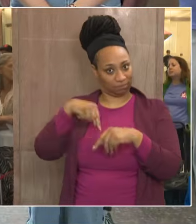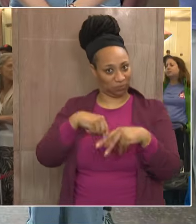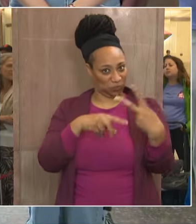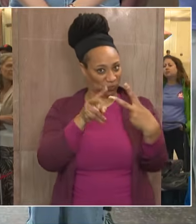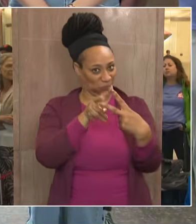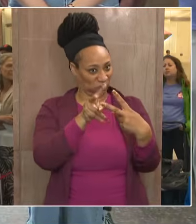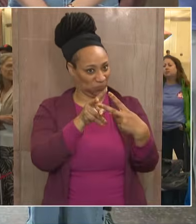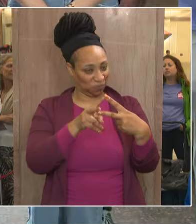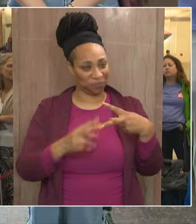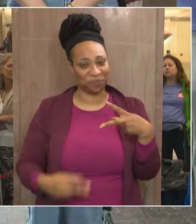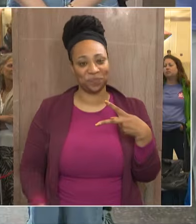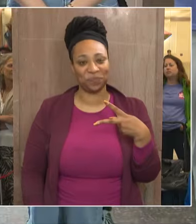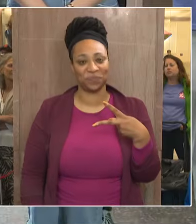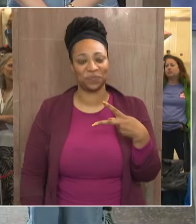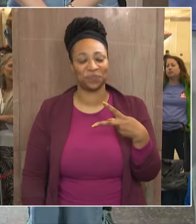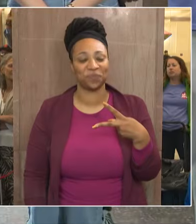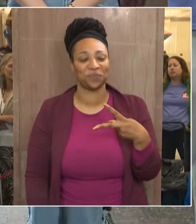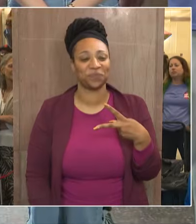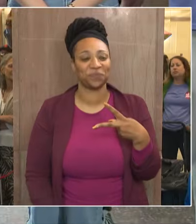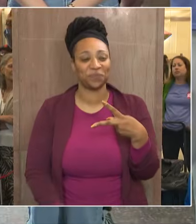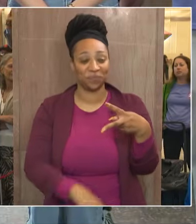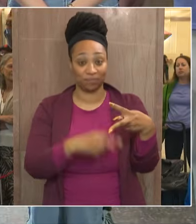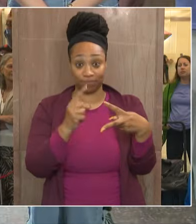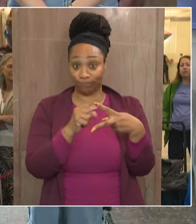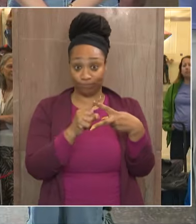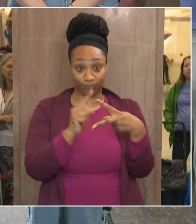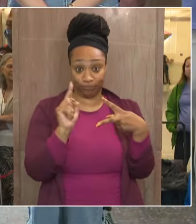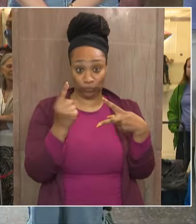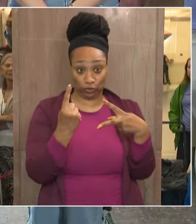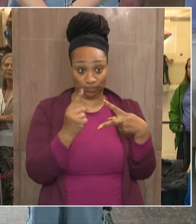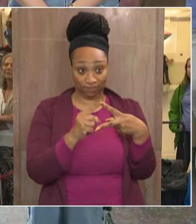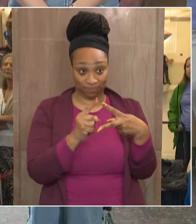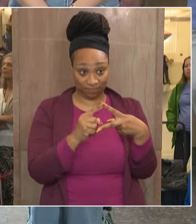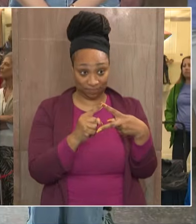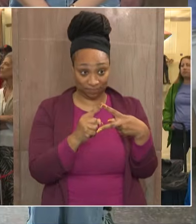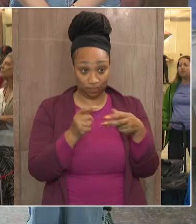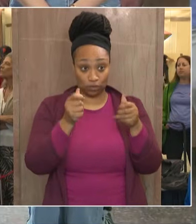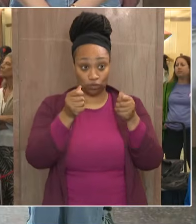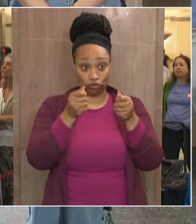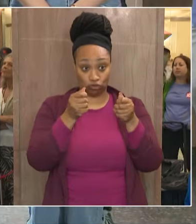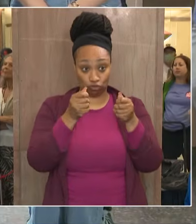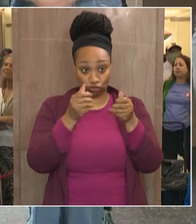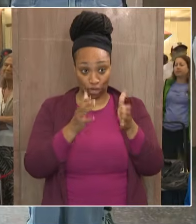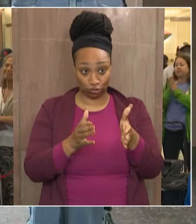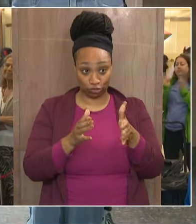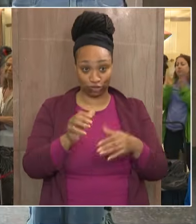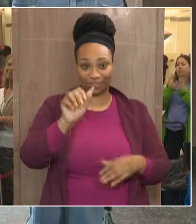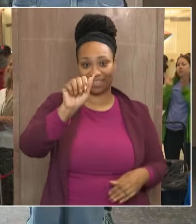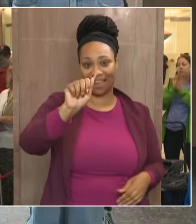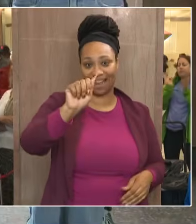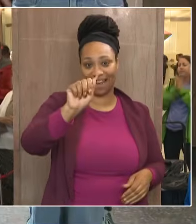Director Rosemary Suggs Evans from our Small and Local Business Department. Anita.